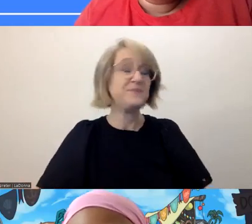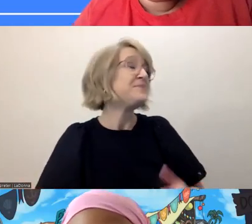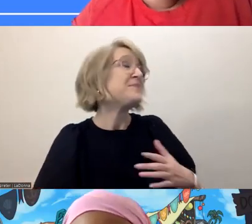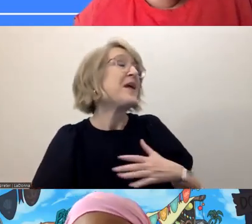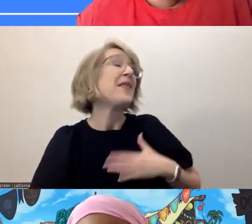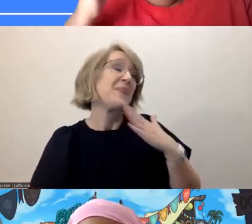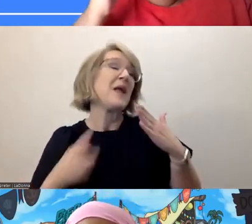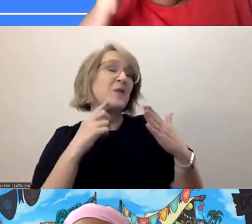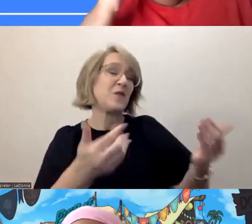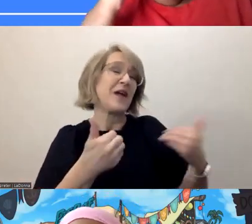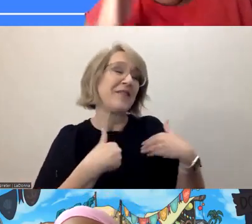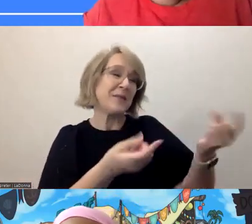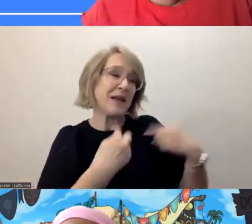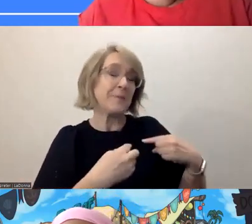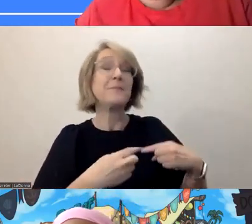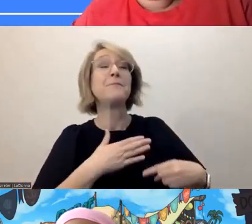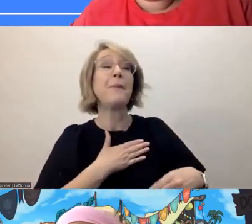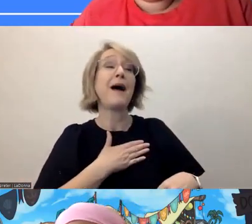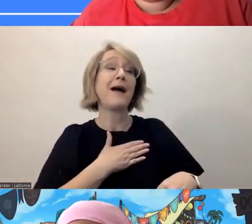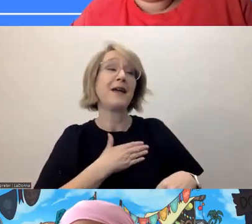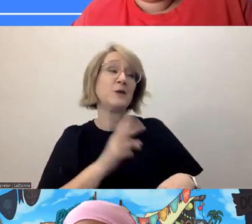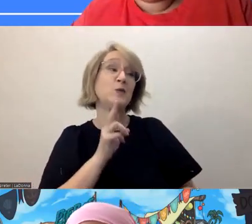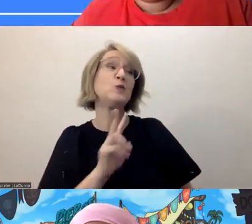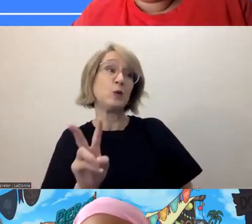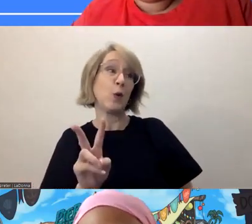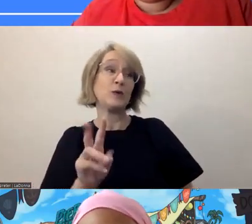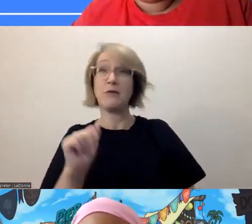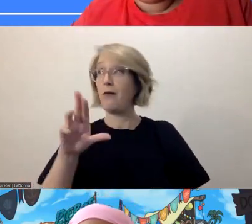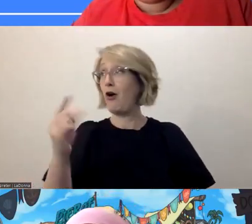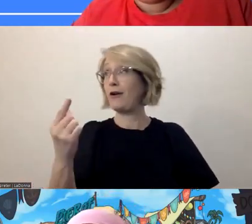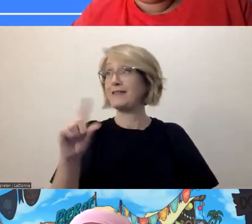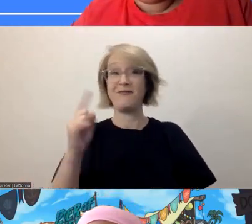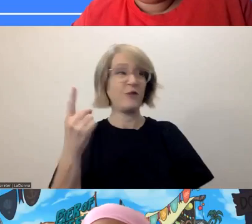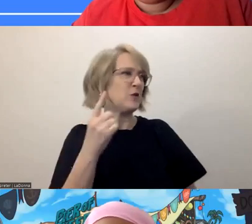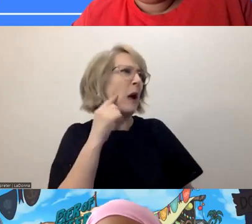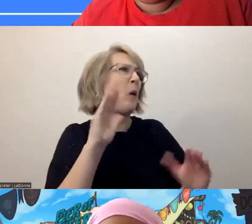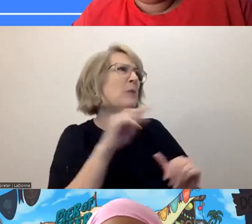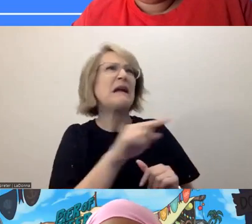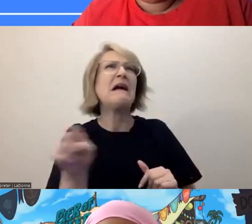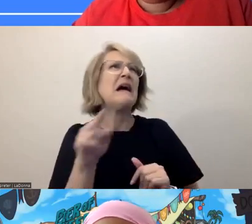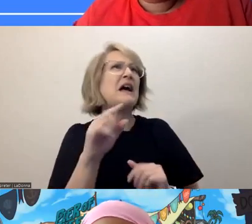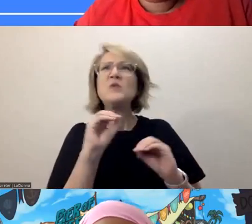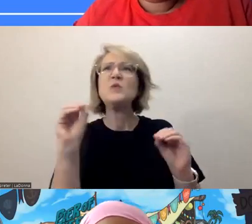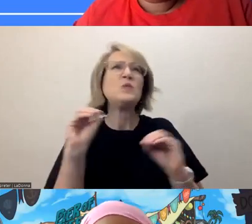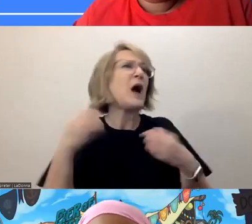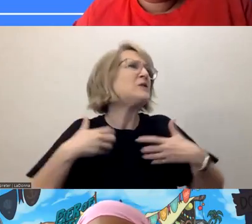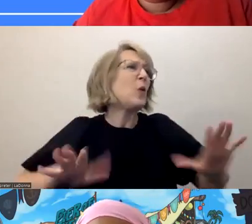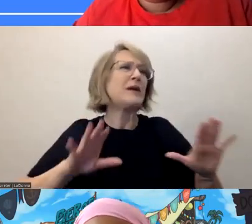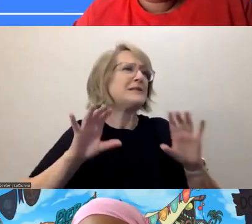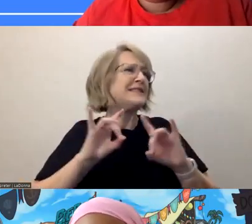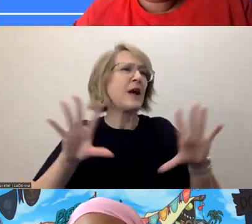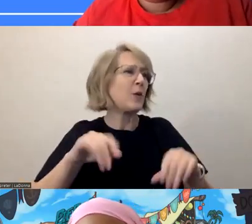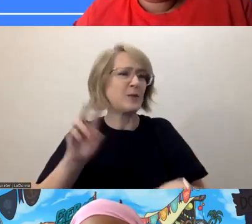going to be 2 August 1st. So we definitely hope that there's no terrible twos with 988. So I'm happy to present